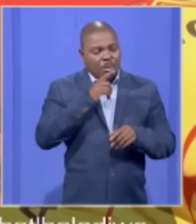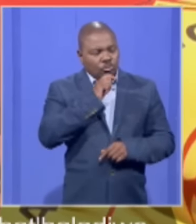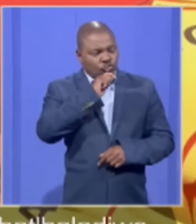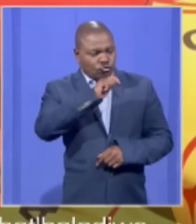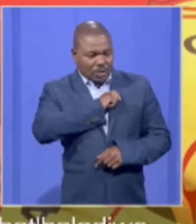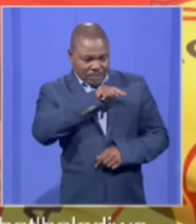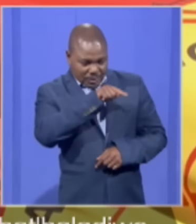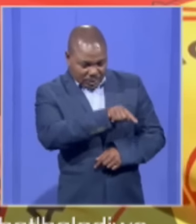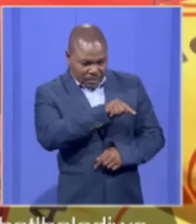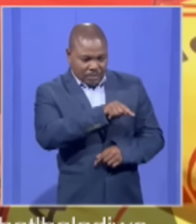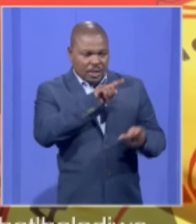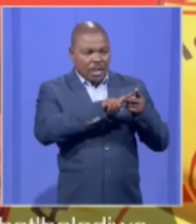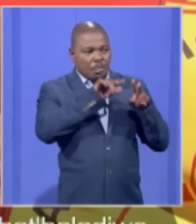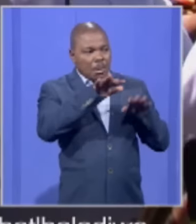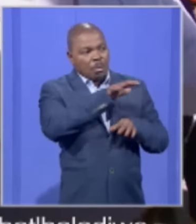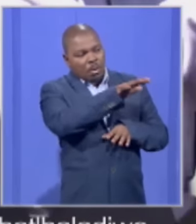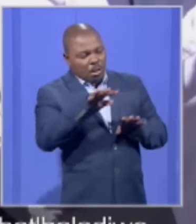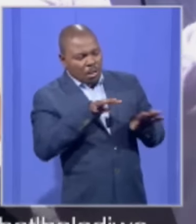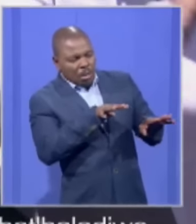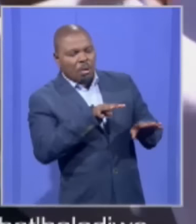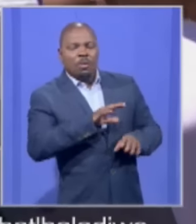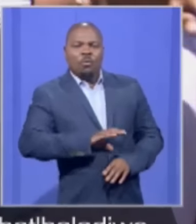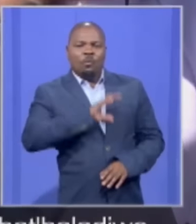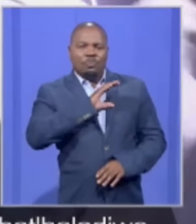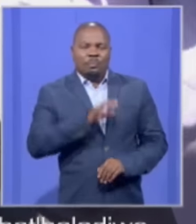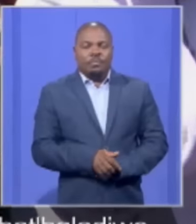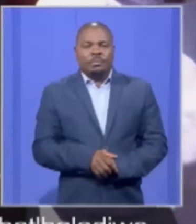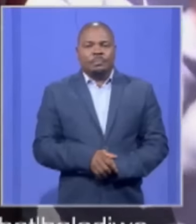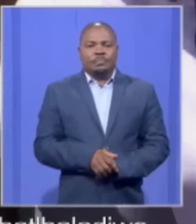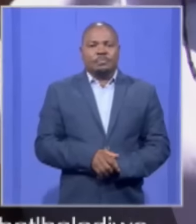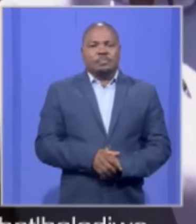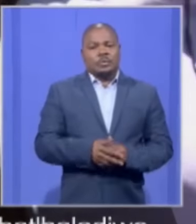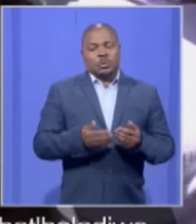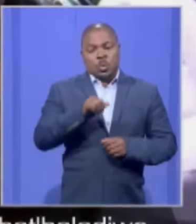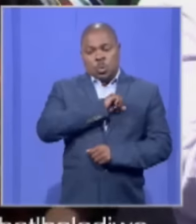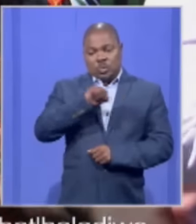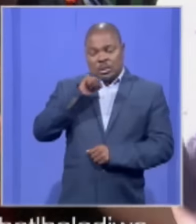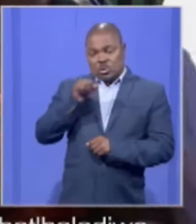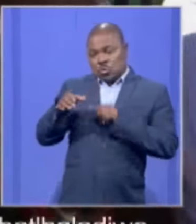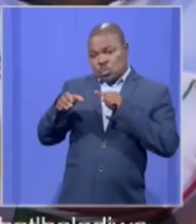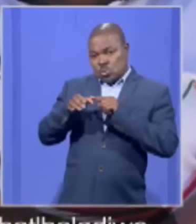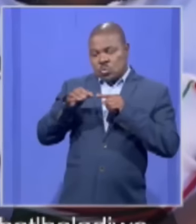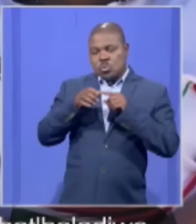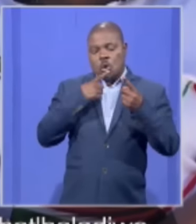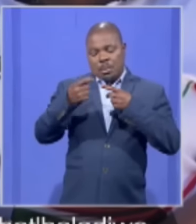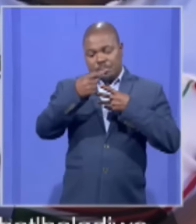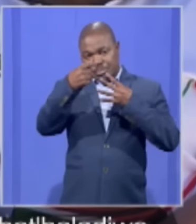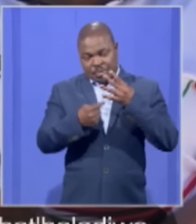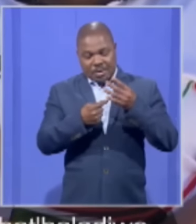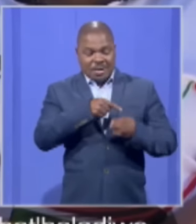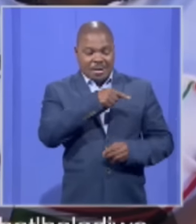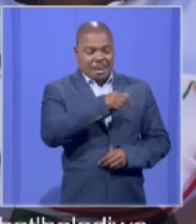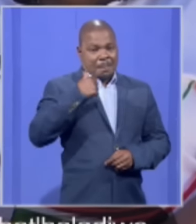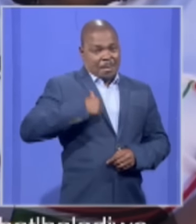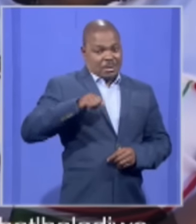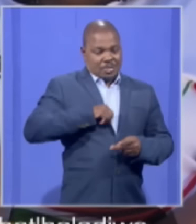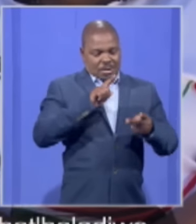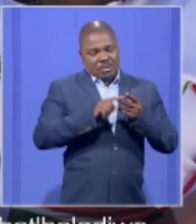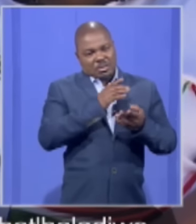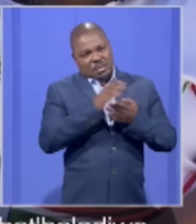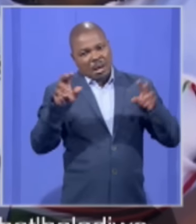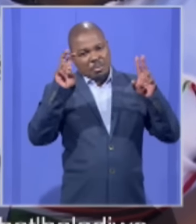and confidence of our people here in Nala. Dingwe tsa dintlha tse di tlhagisitsweng ke COSATU di amana le masepala fa tse dingwe di tshwanetse